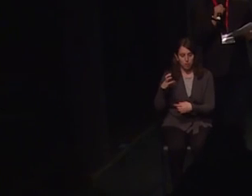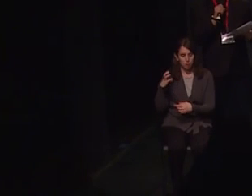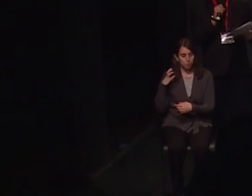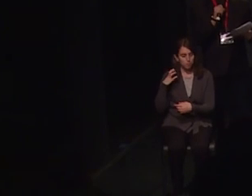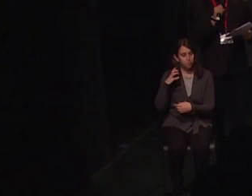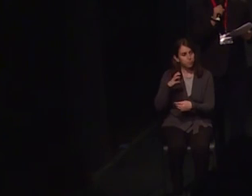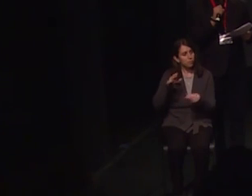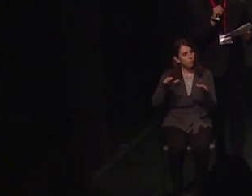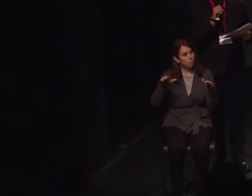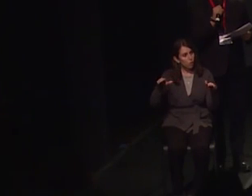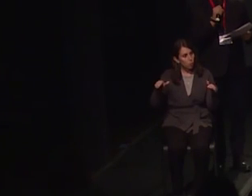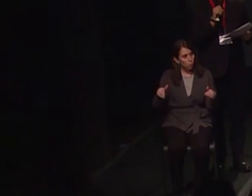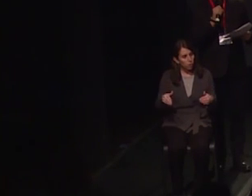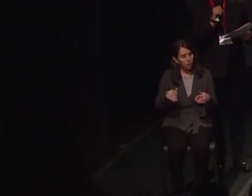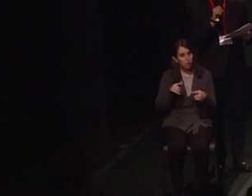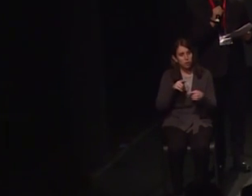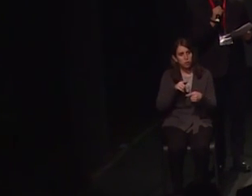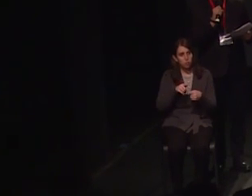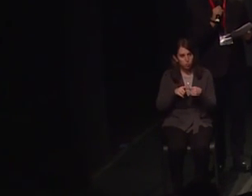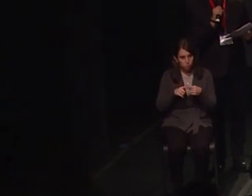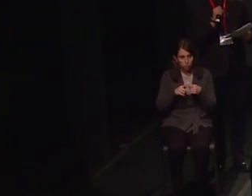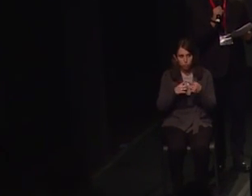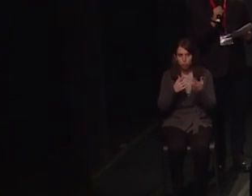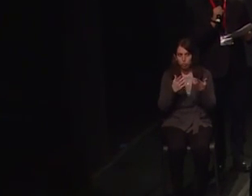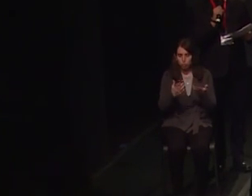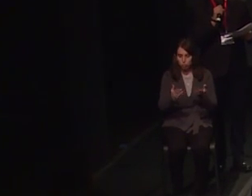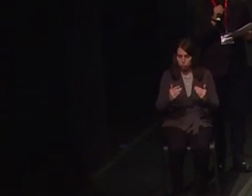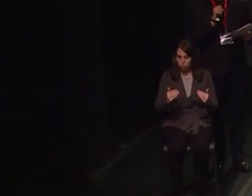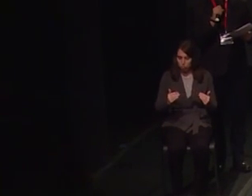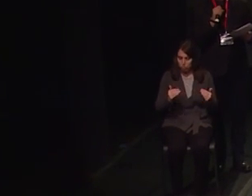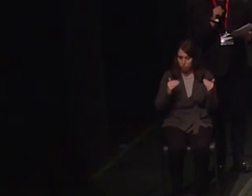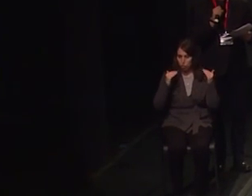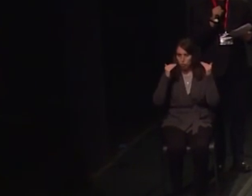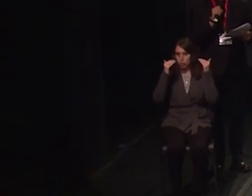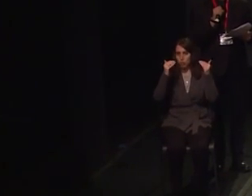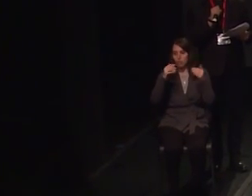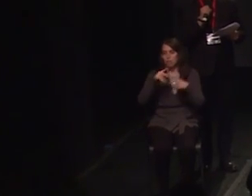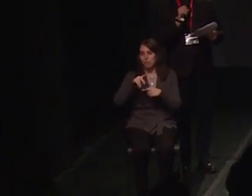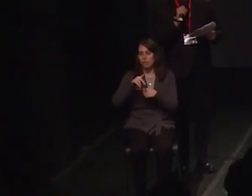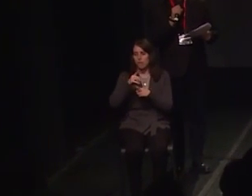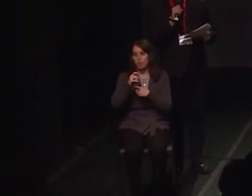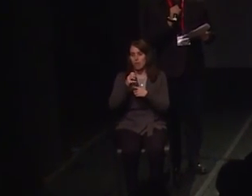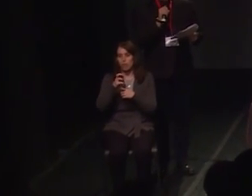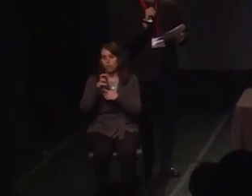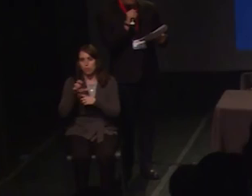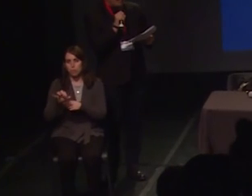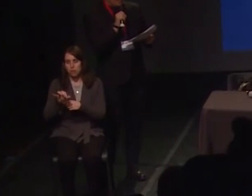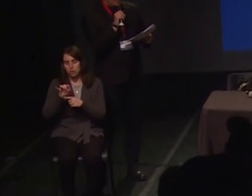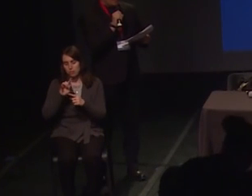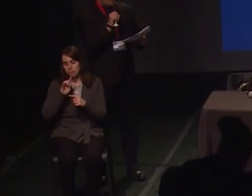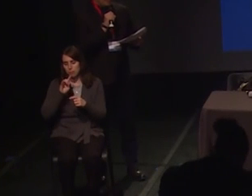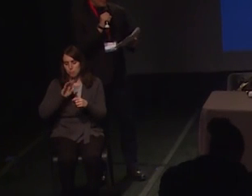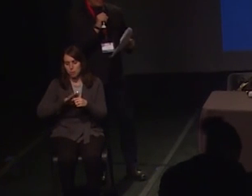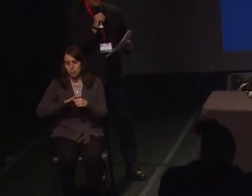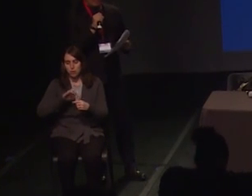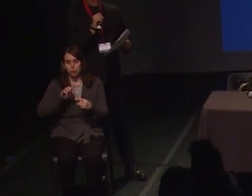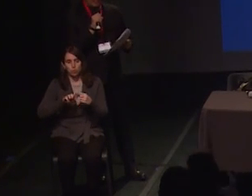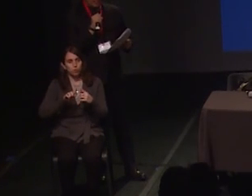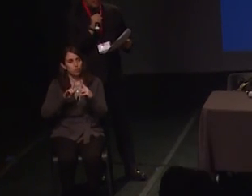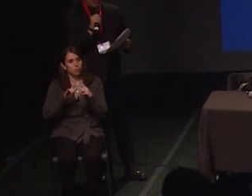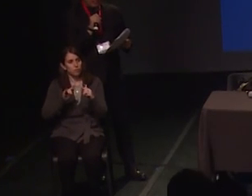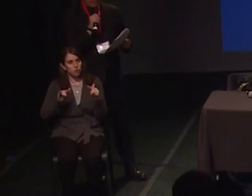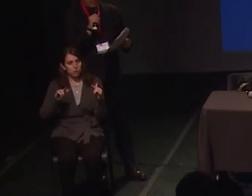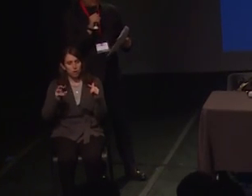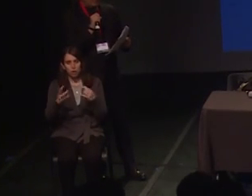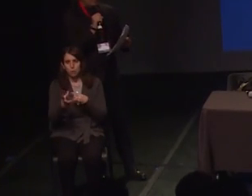Welcome to Increasing Philanthropy's Commitment to Diversity, Equity, and Inclusion. If there's anything we can do to make your experience